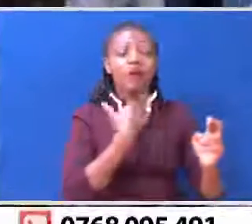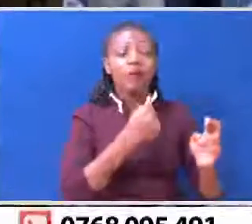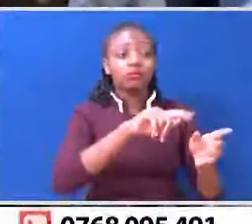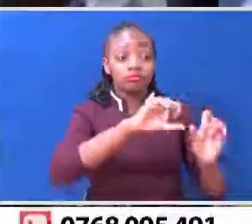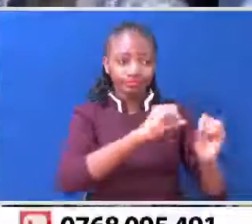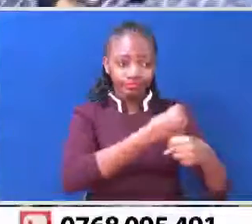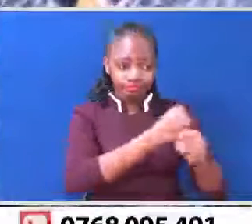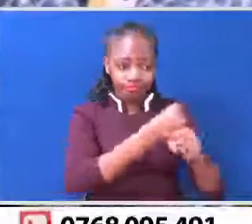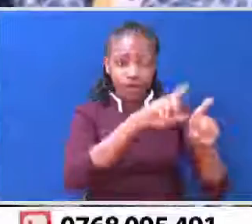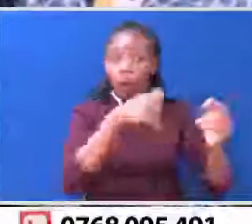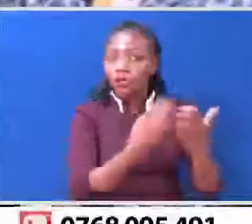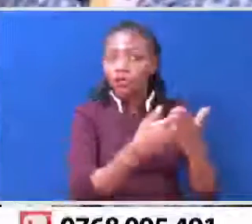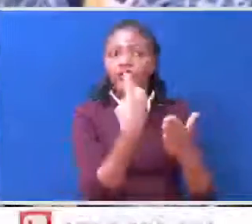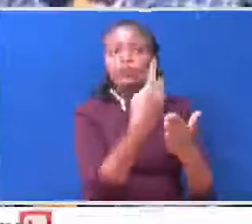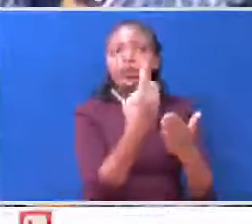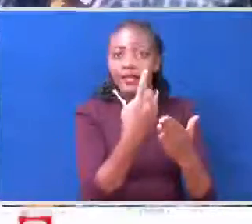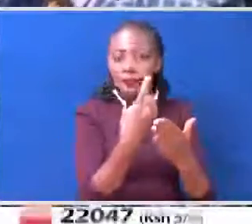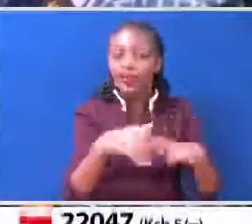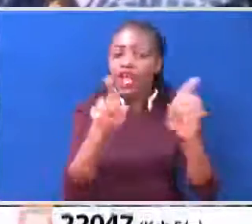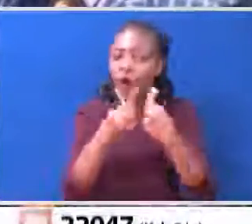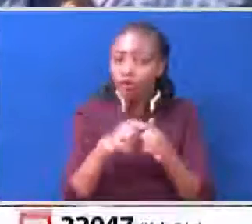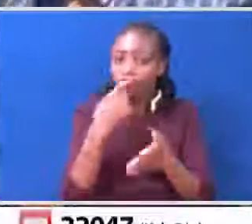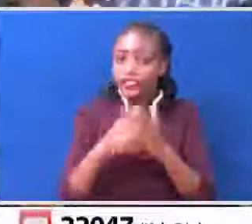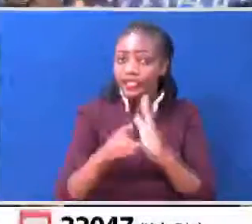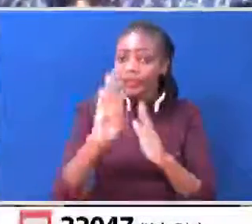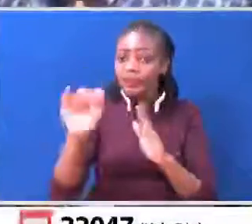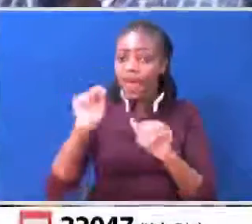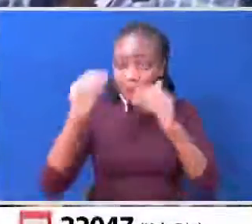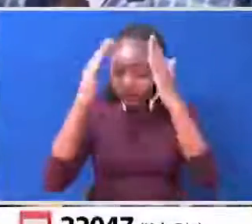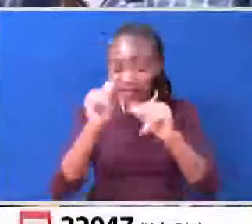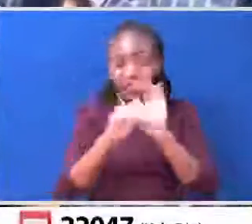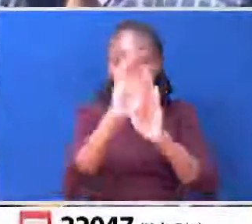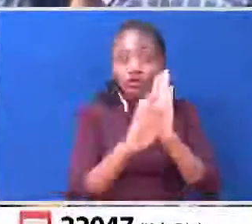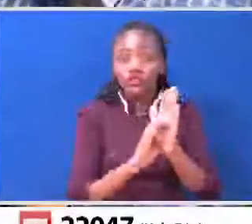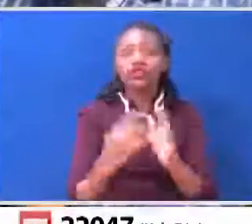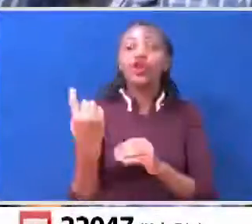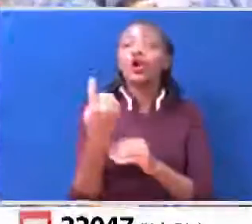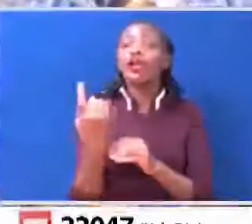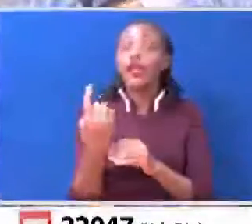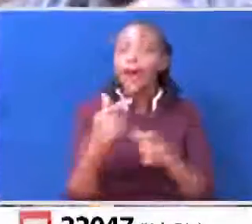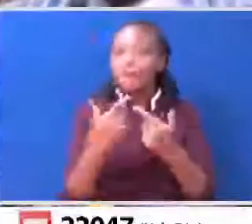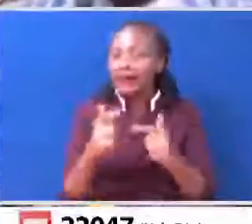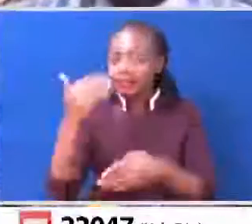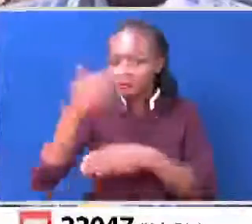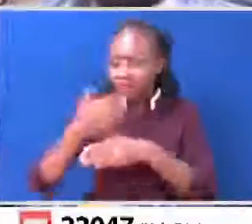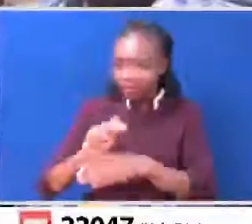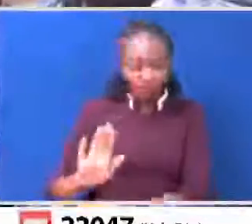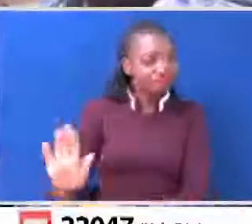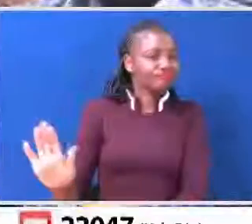ya IEBC inafaa kuwajibikia swala la katiba pekee na wala sio kufanya uamuzi wa maeneo bunge. Yes.